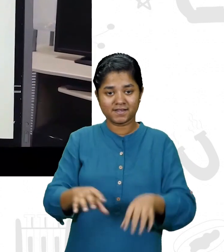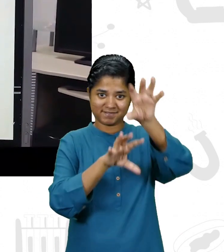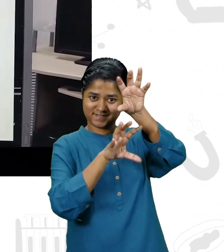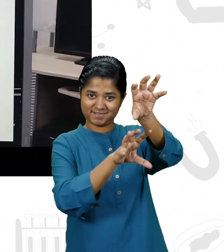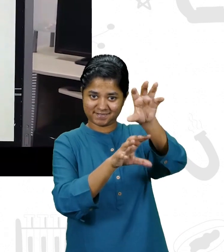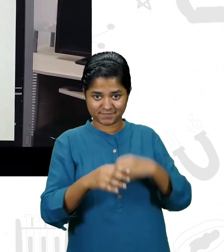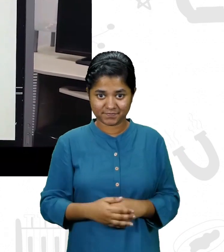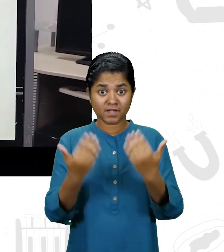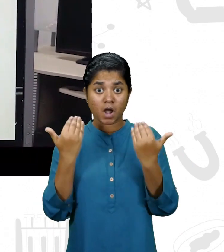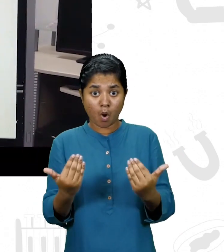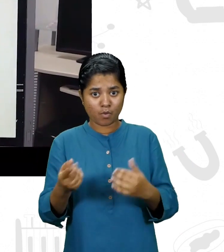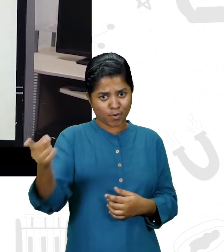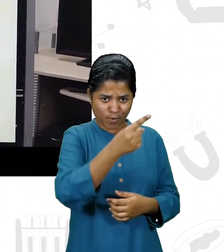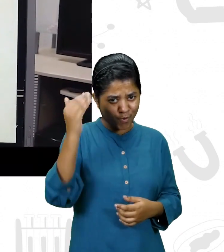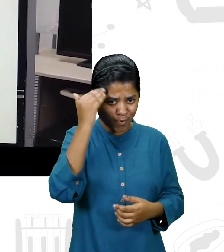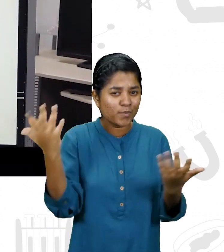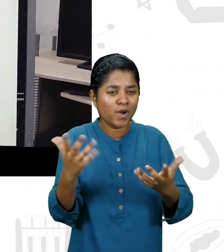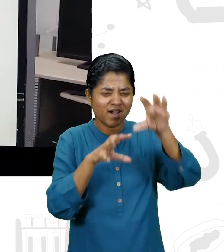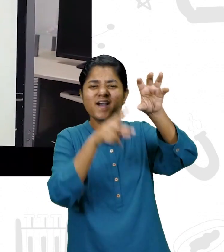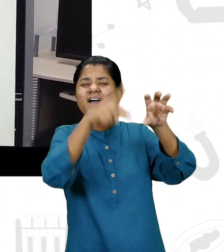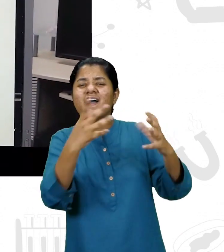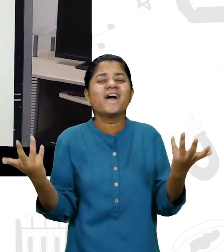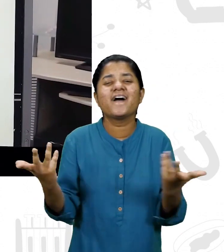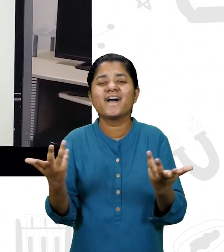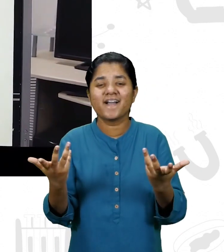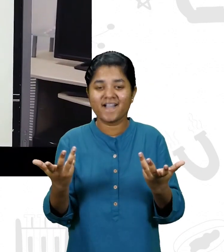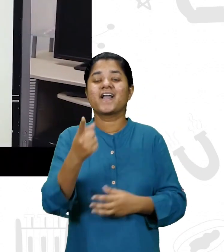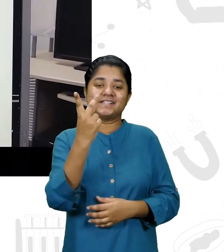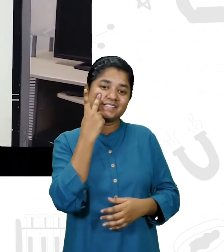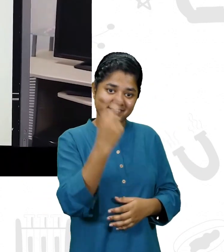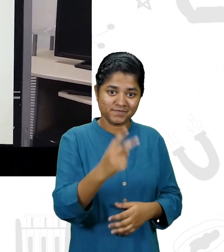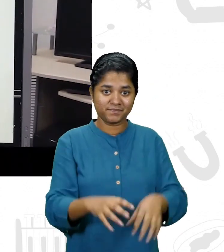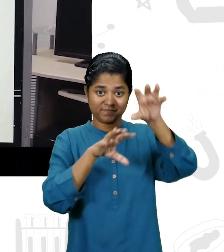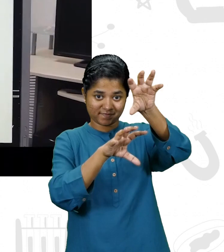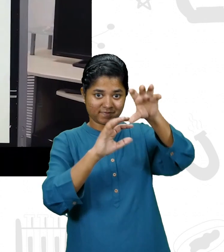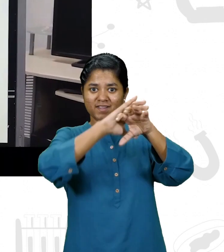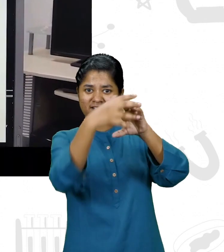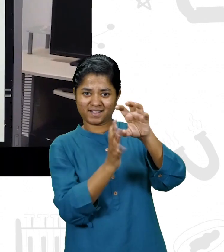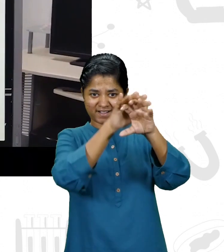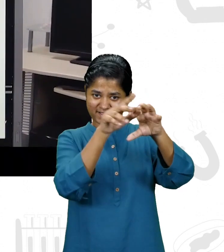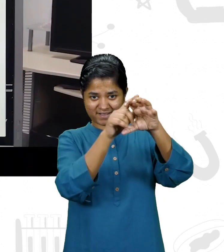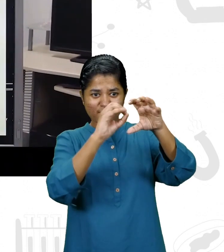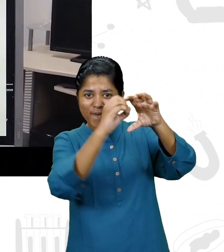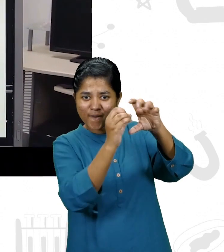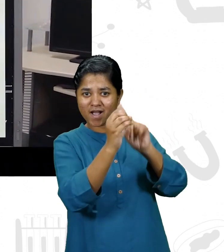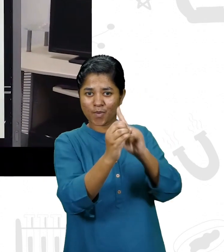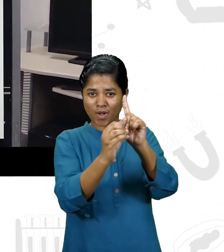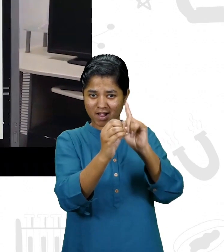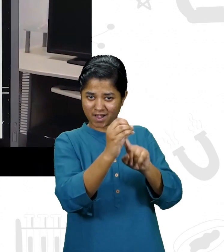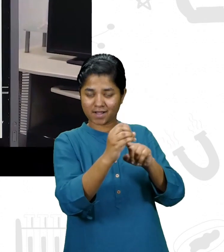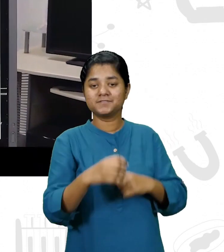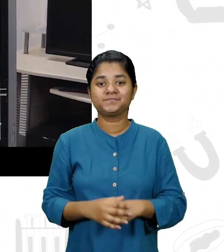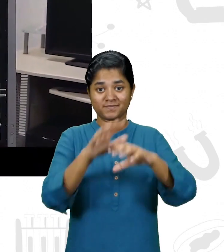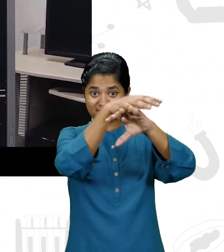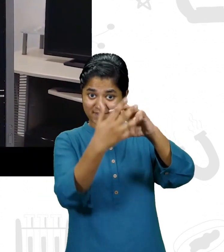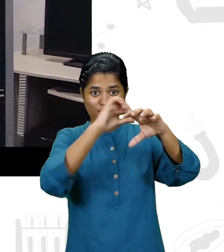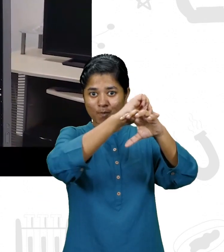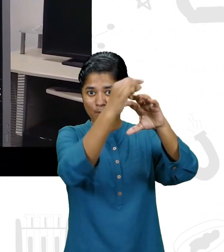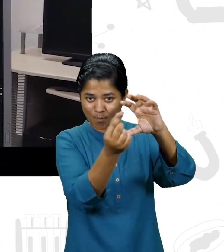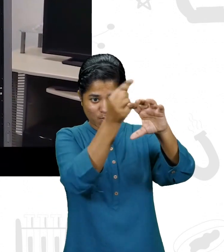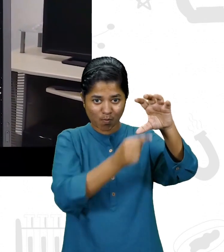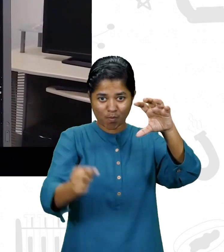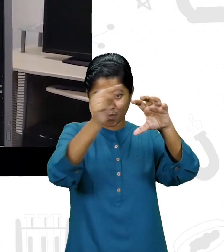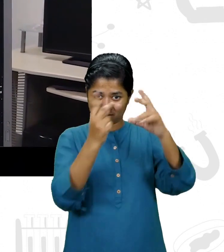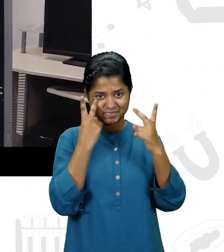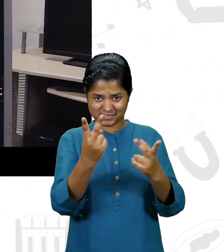can see one nucleus here, this in a grey line, and the other one is here. So these are two cells, and what